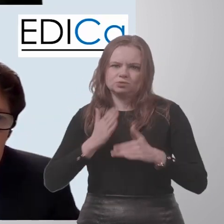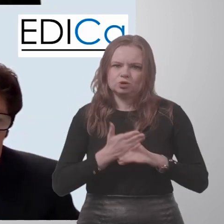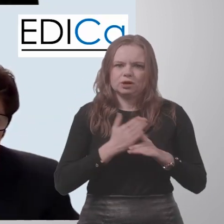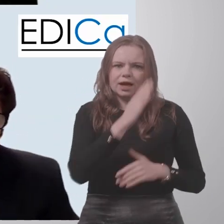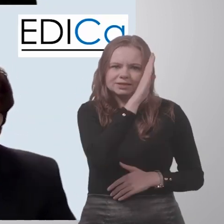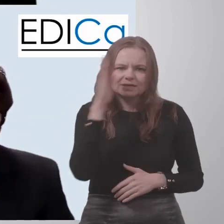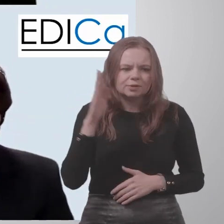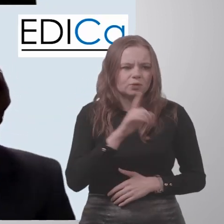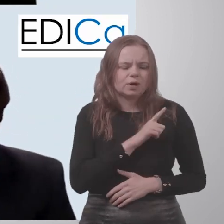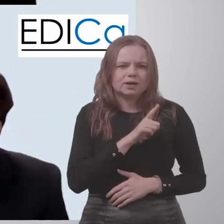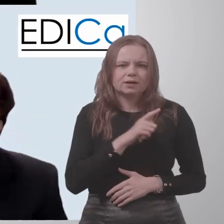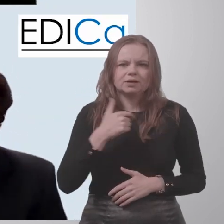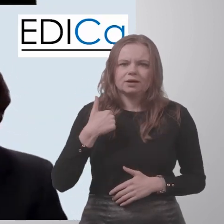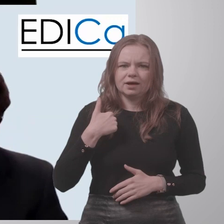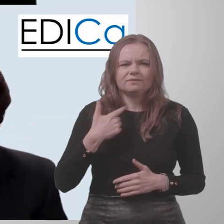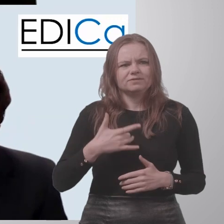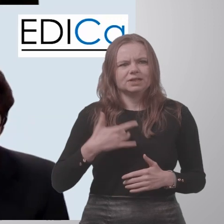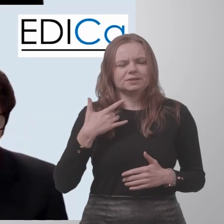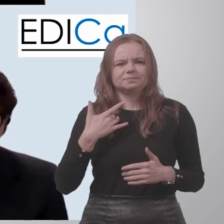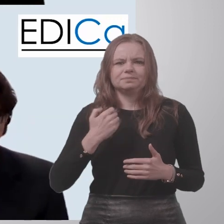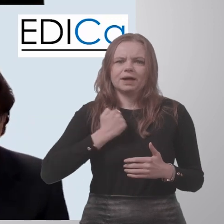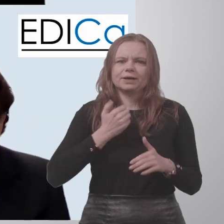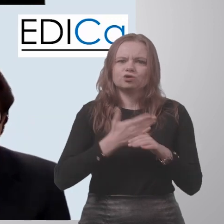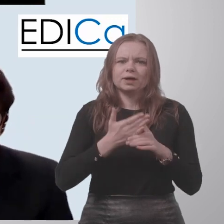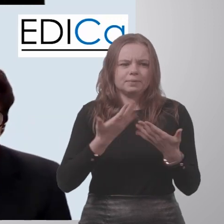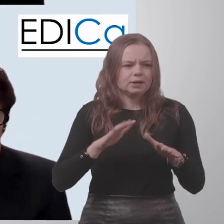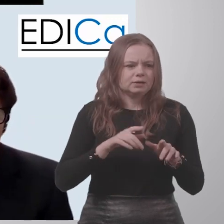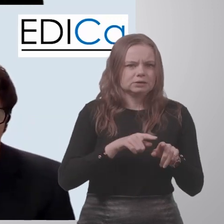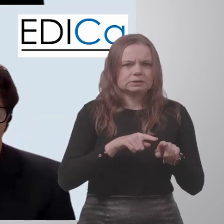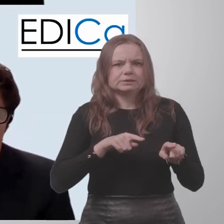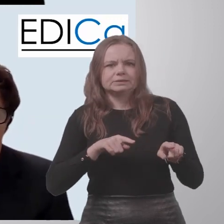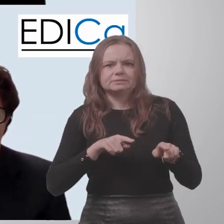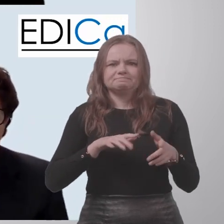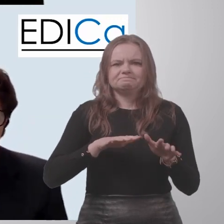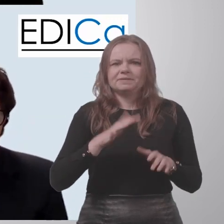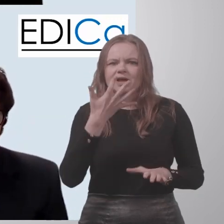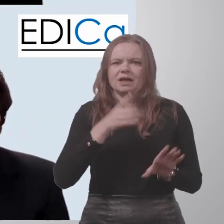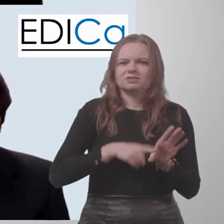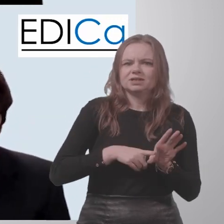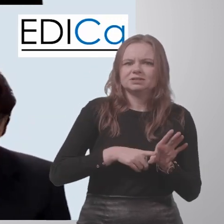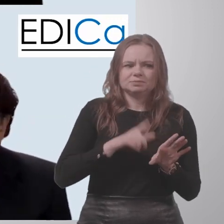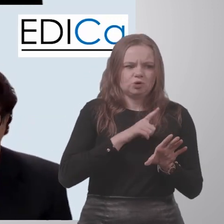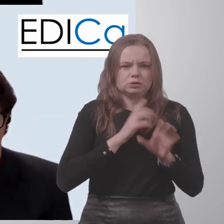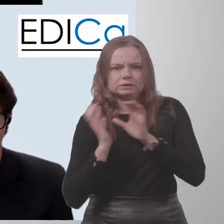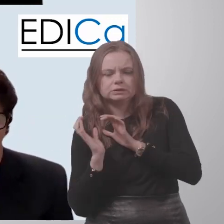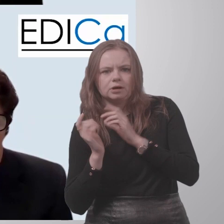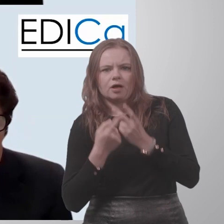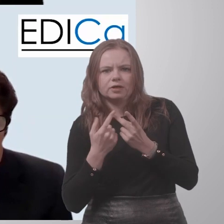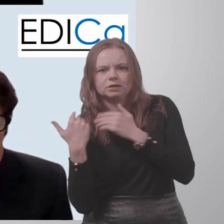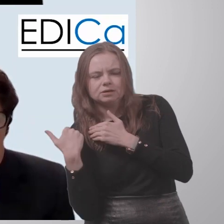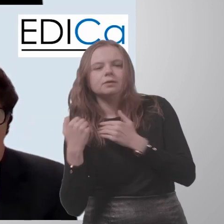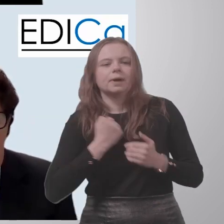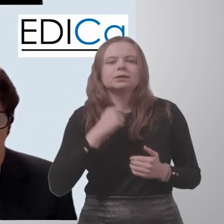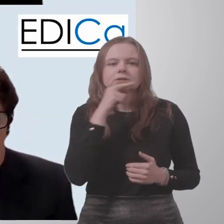I've certainly felt that my career has been held back at least about 5 years in one sense. My son, who I've mentioned